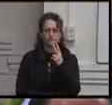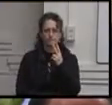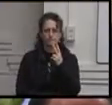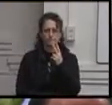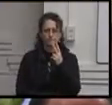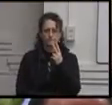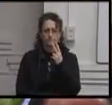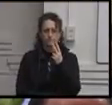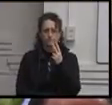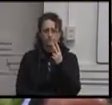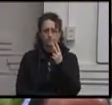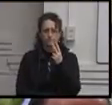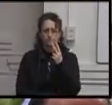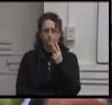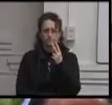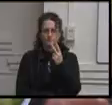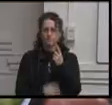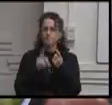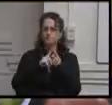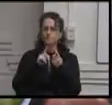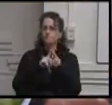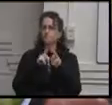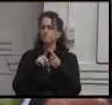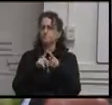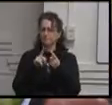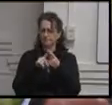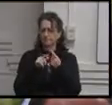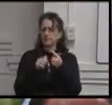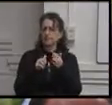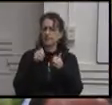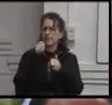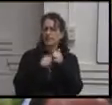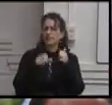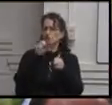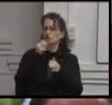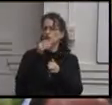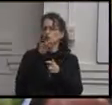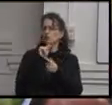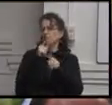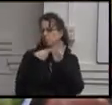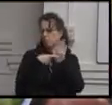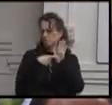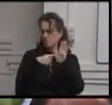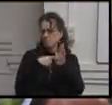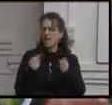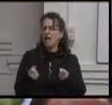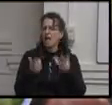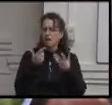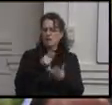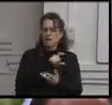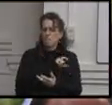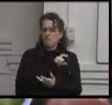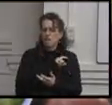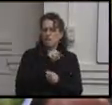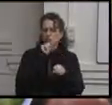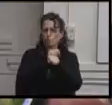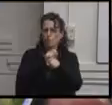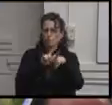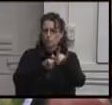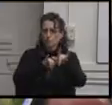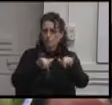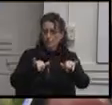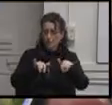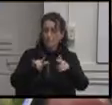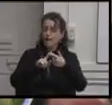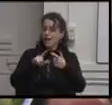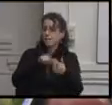how many police are on patrol at any given time, and how many patrol cars are there in the inventory of the police department? In